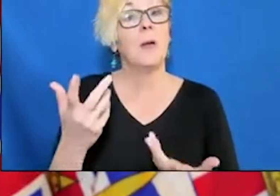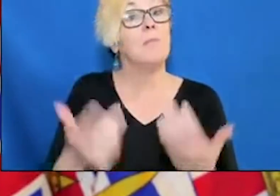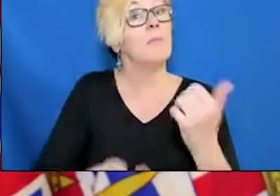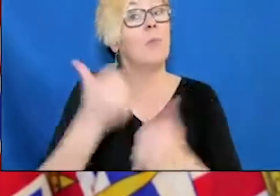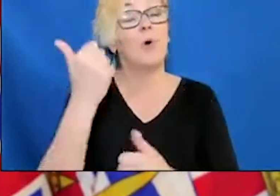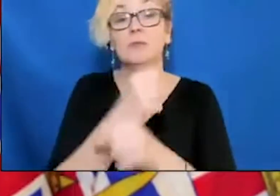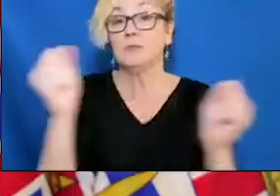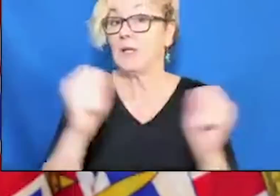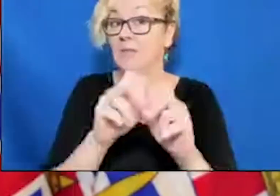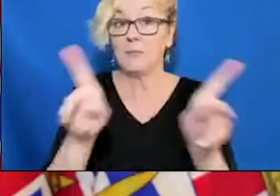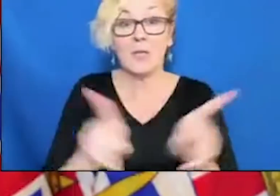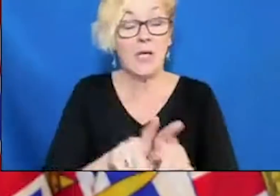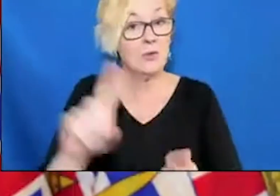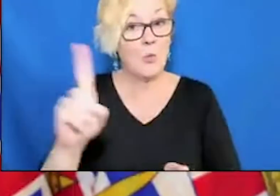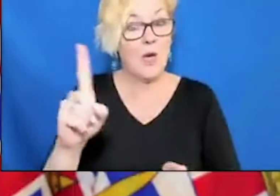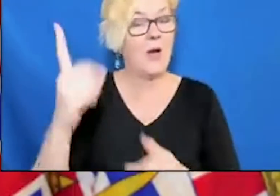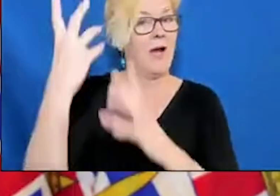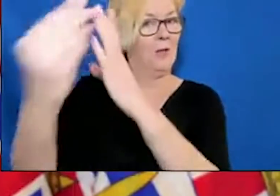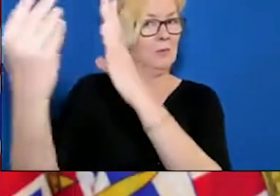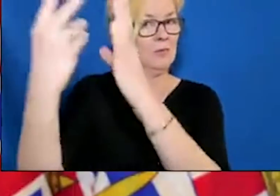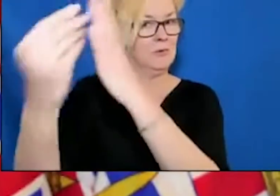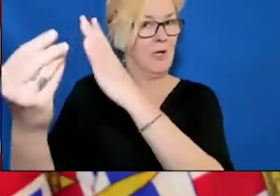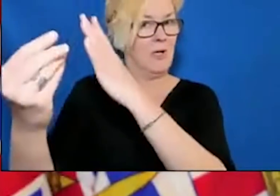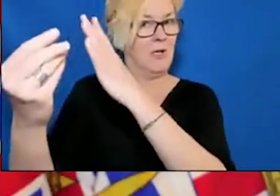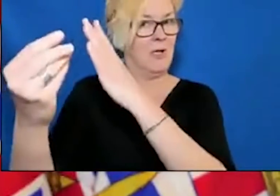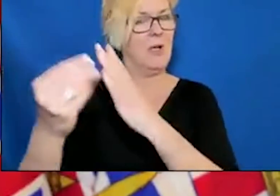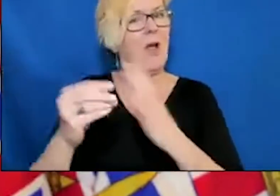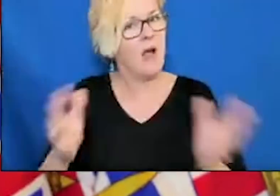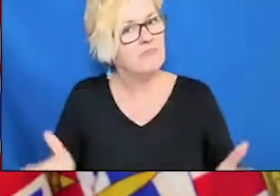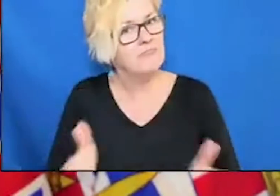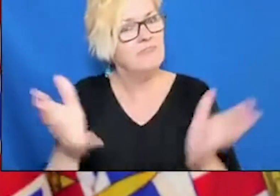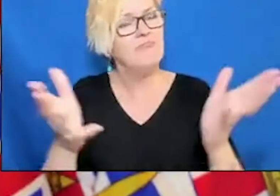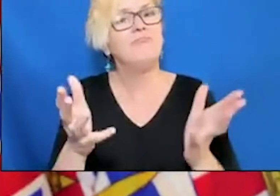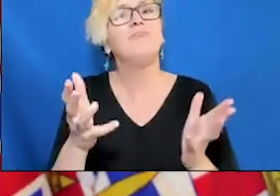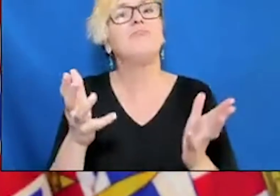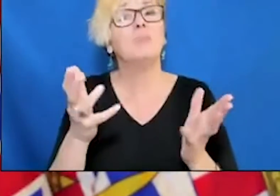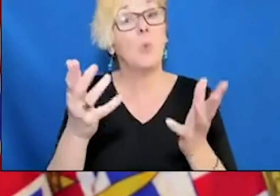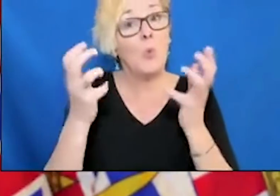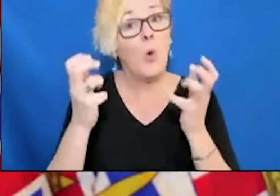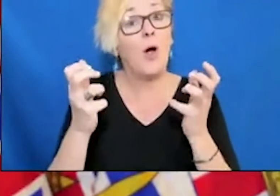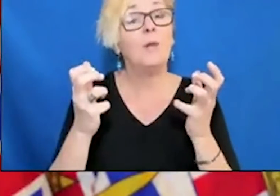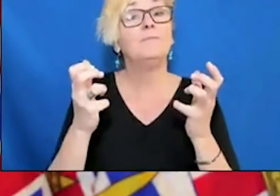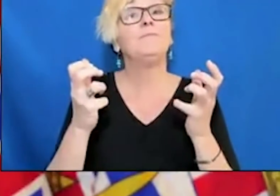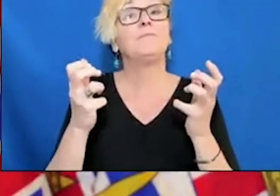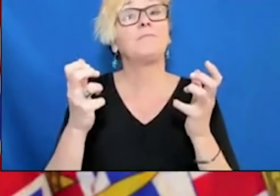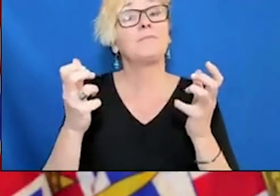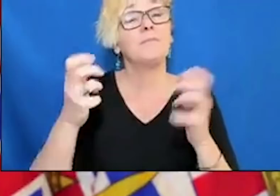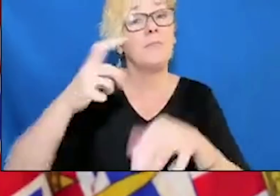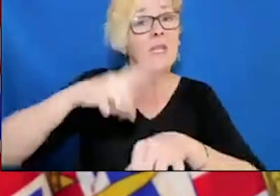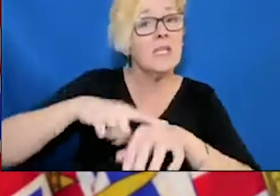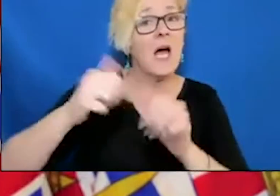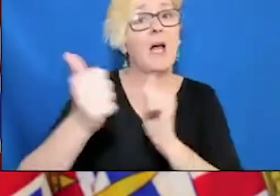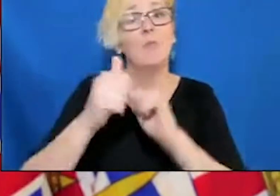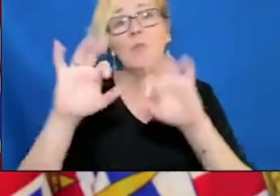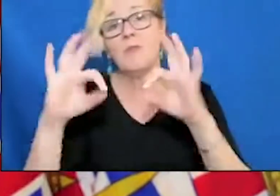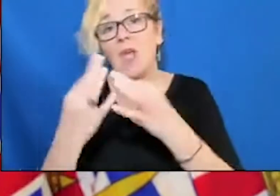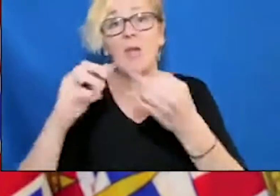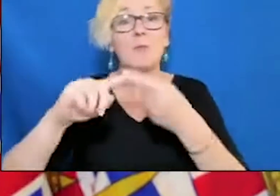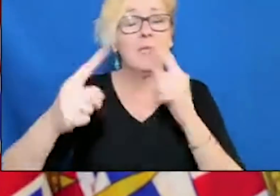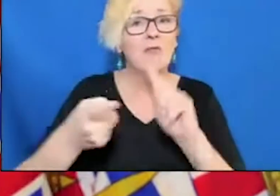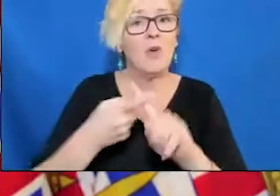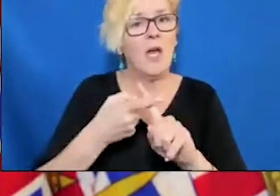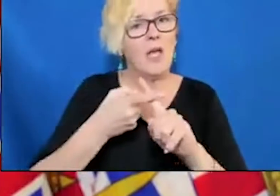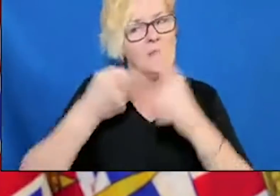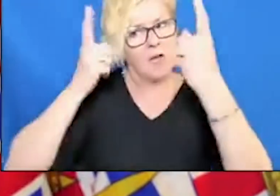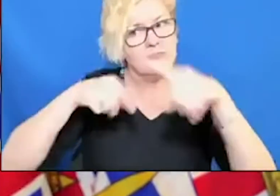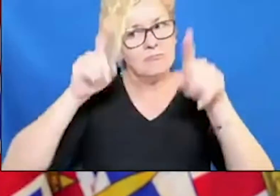to focus on the things that we can do together in those groups of up to 10 outside, where we don't give this virus a chance